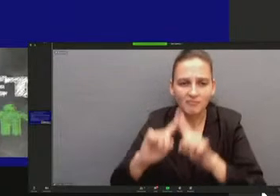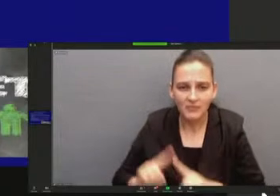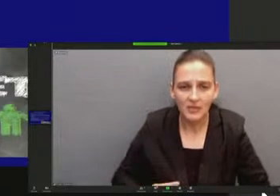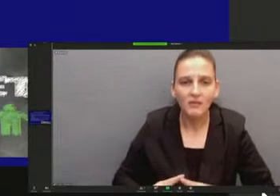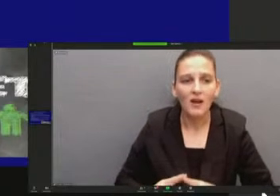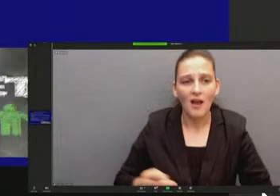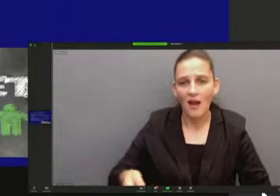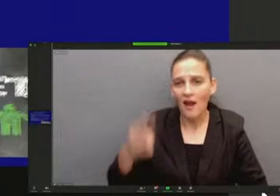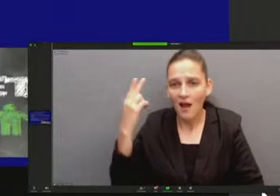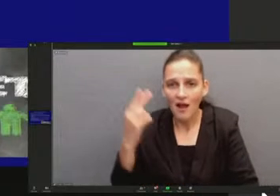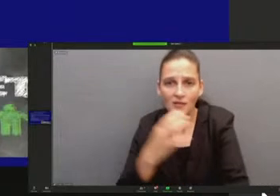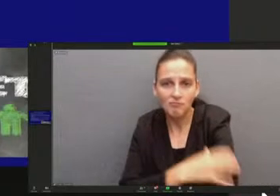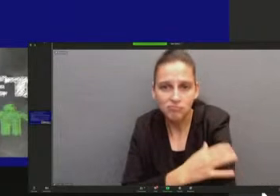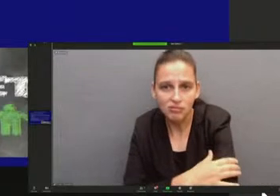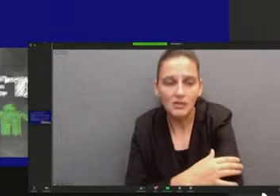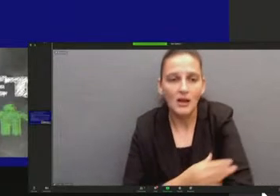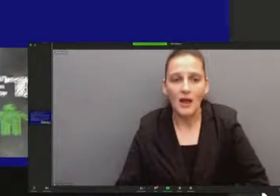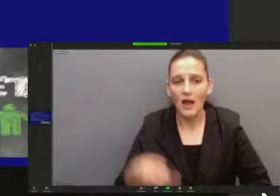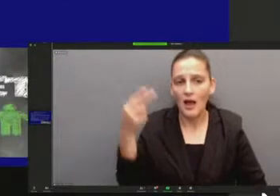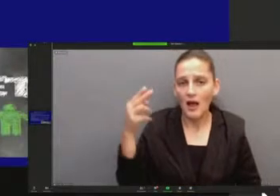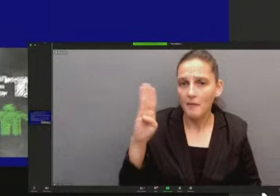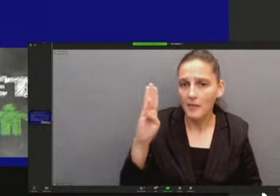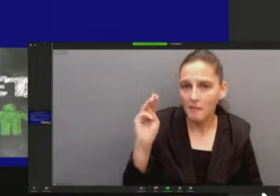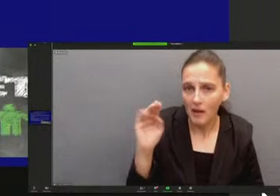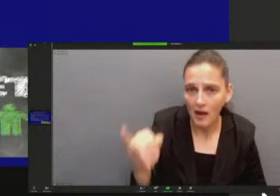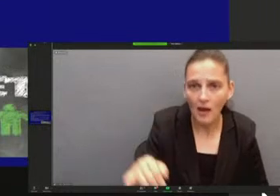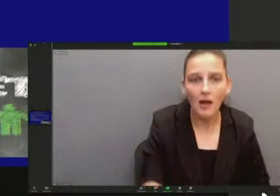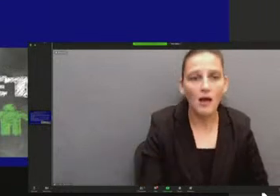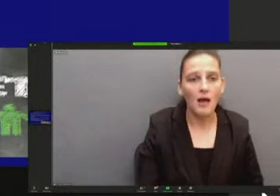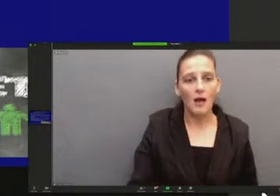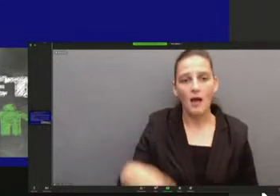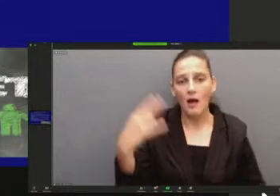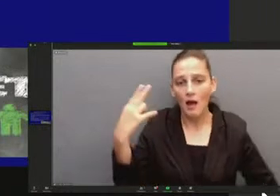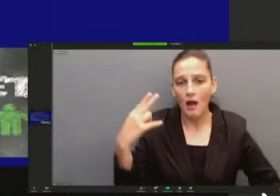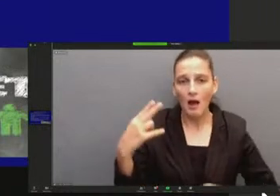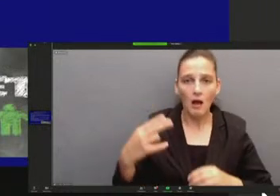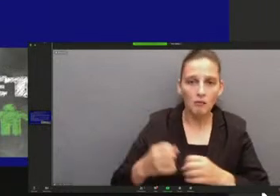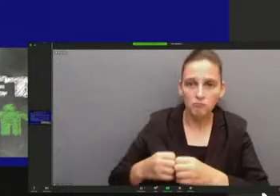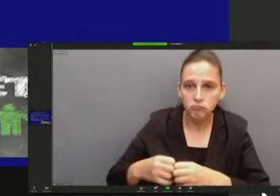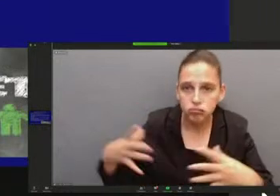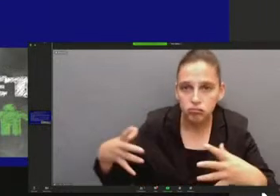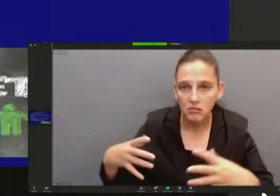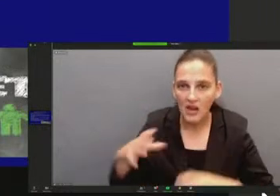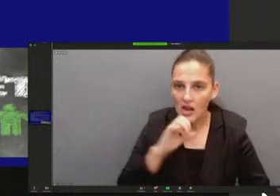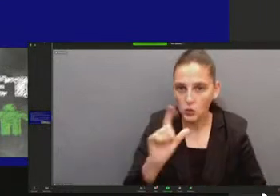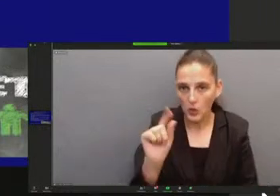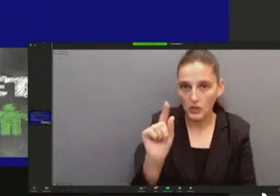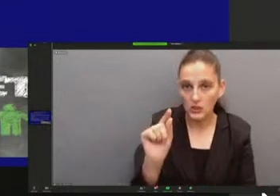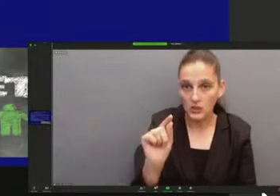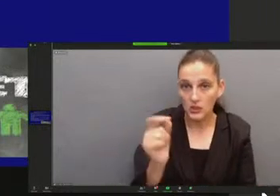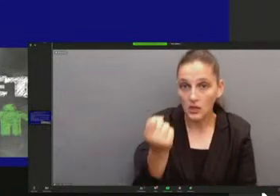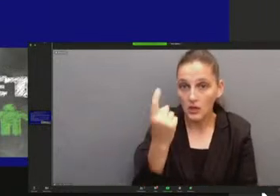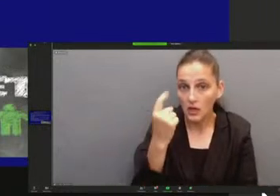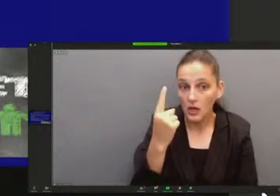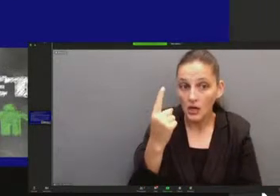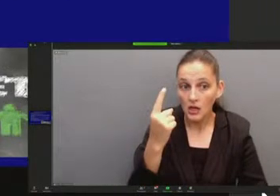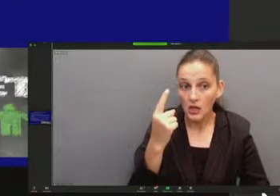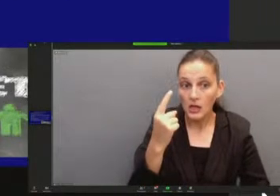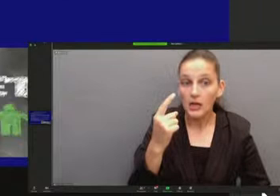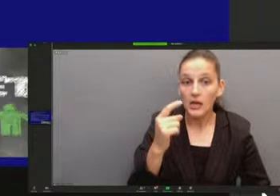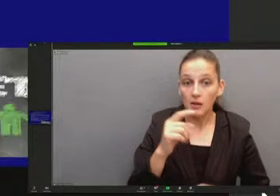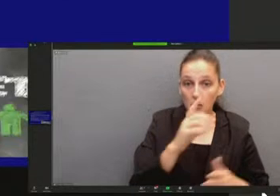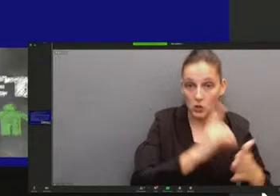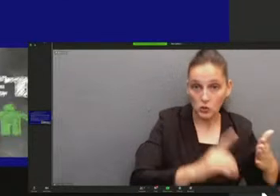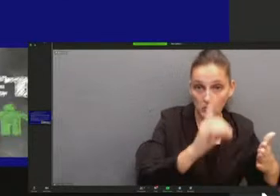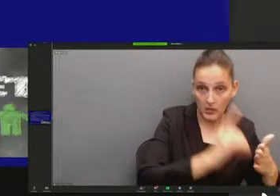blood pressure, higher levels of BMI, higher levels of inflammation by age 20. However, the association between